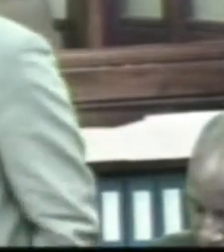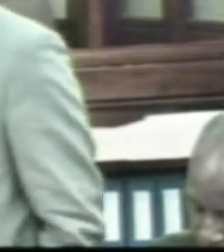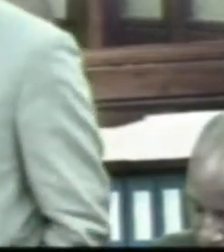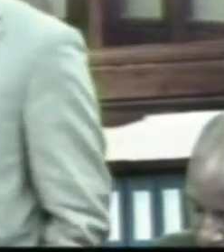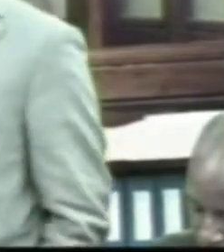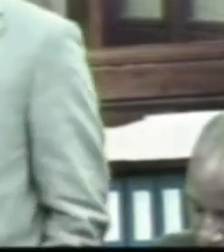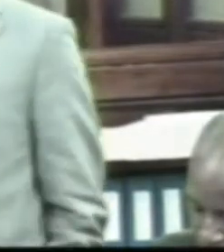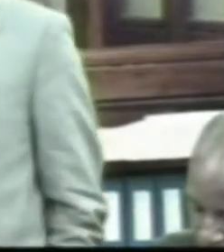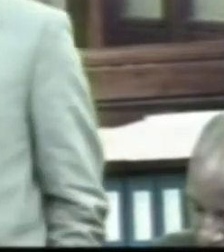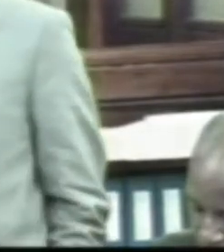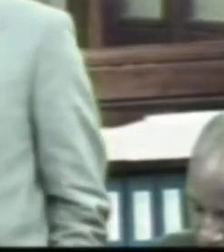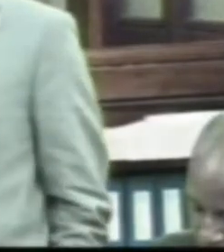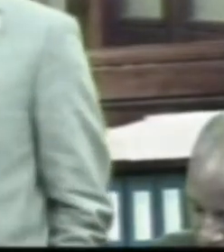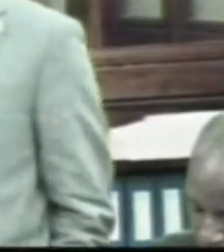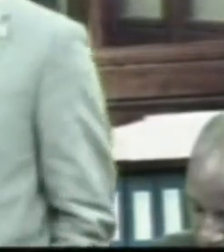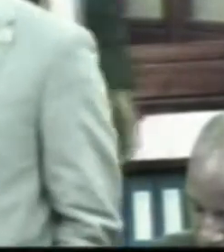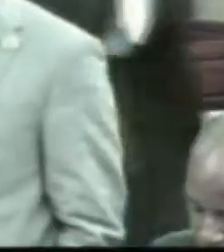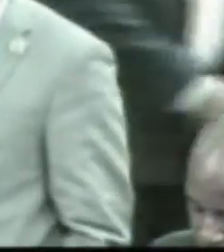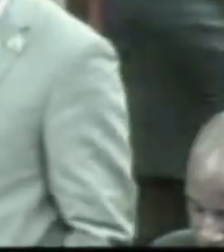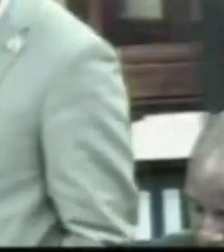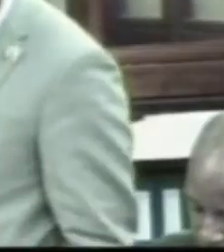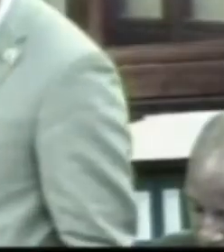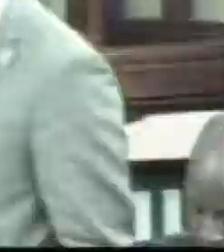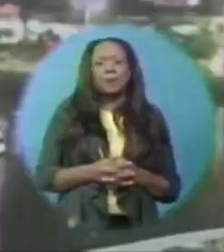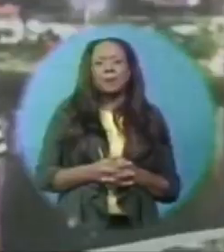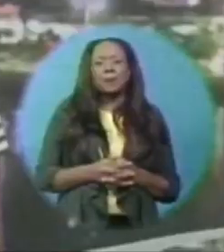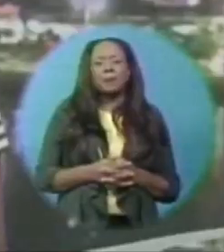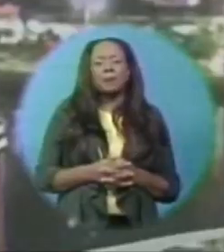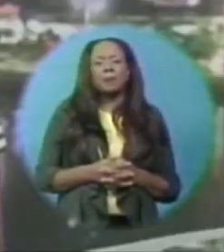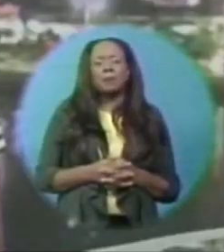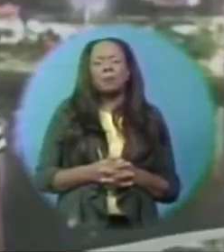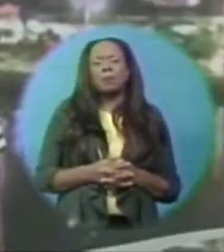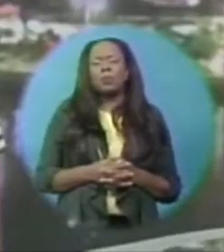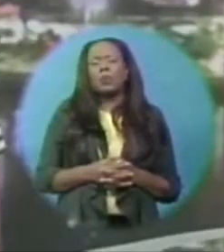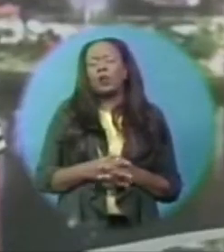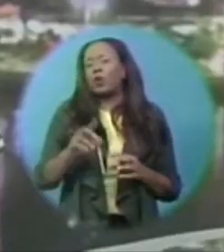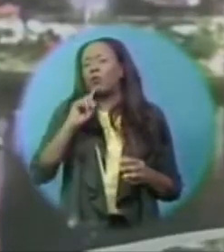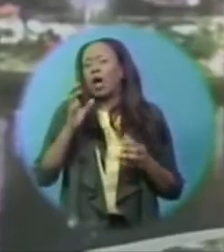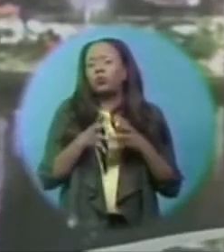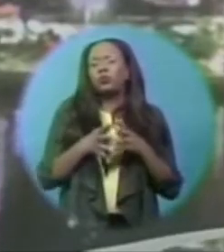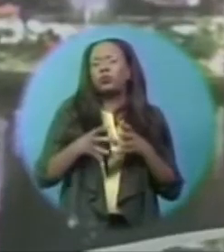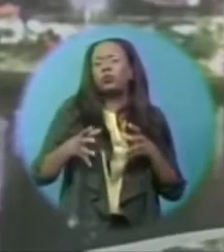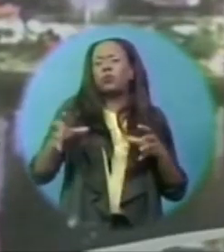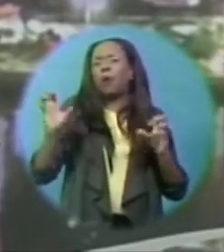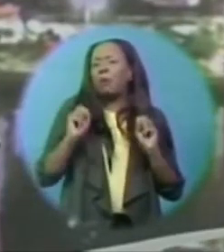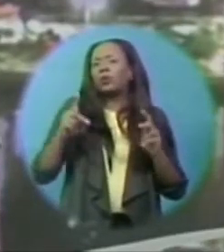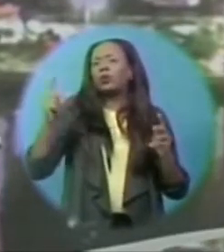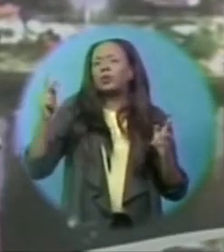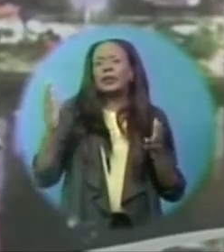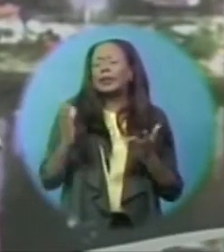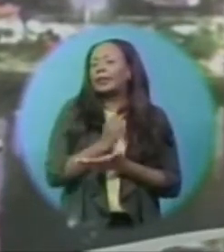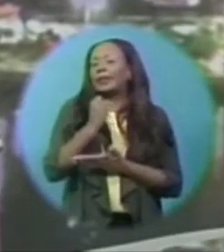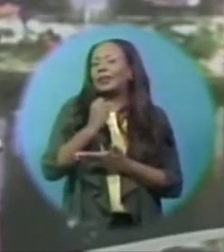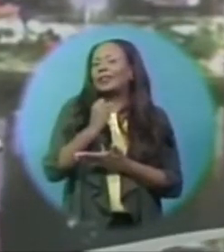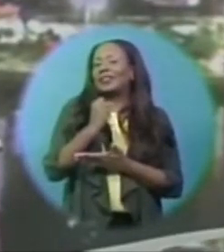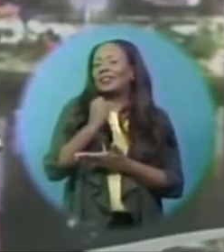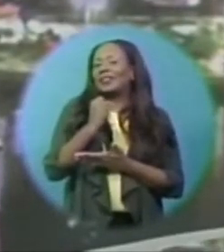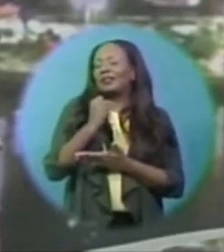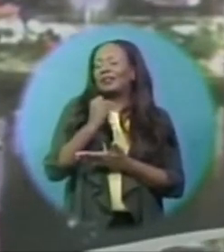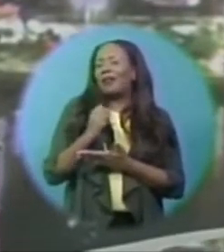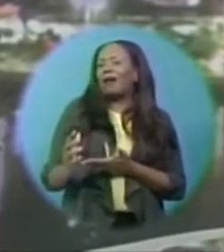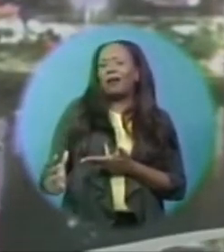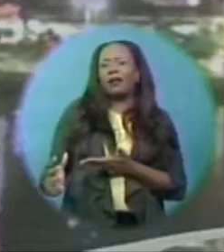North, because that activity has started already. An enormous opportunity has been missed to continue the development